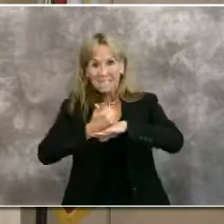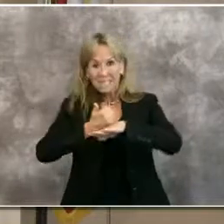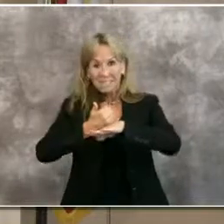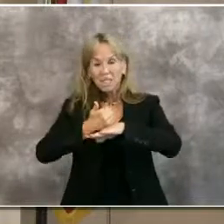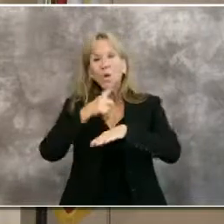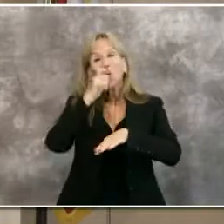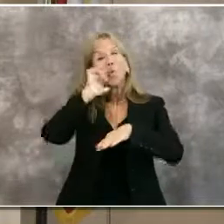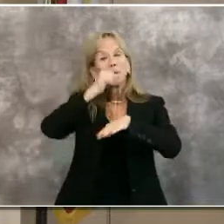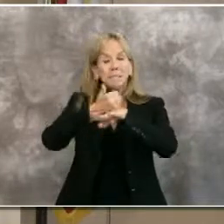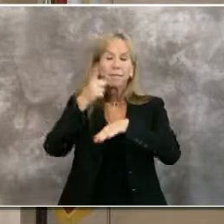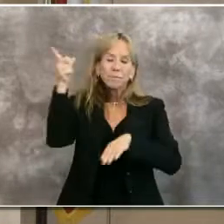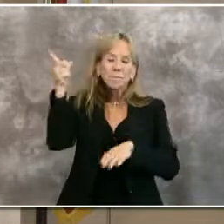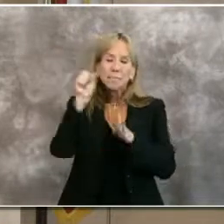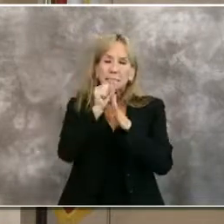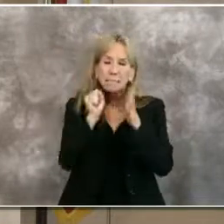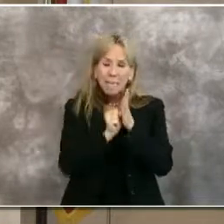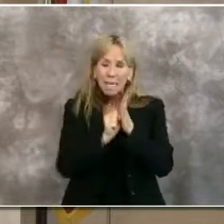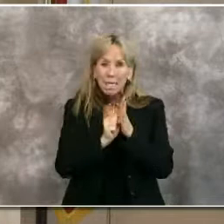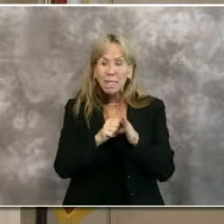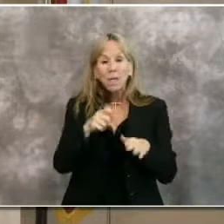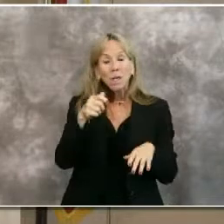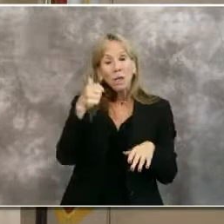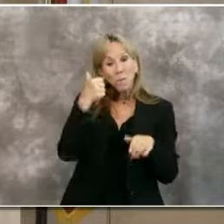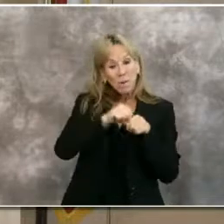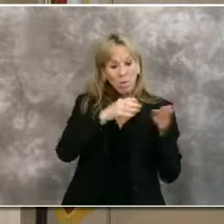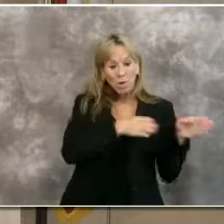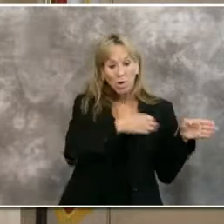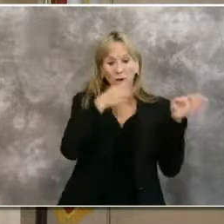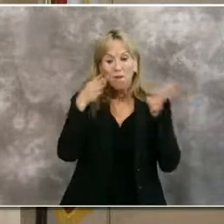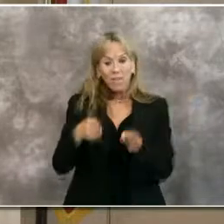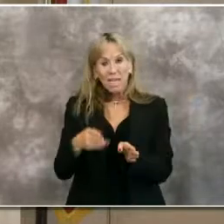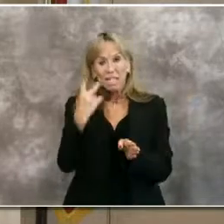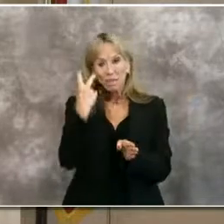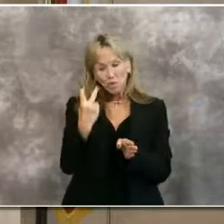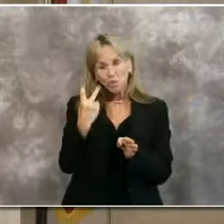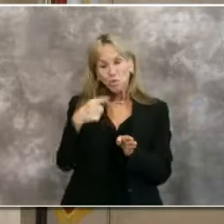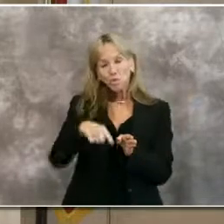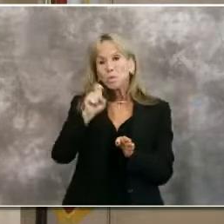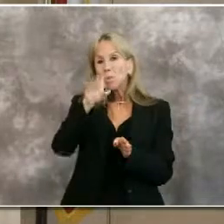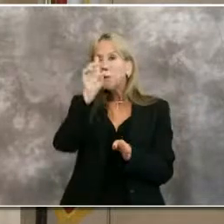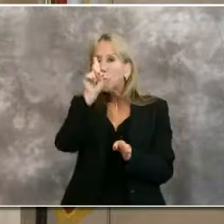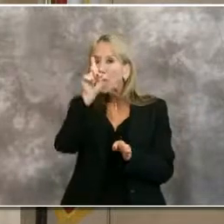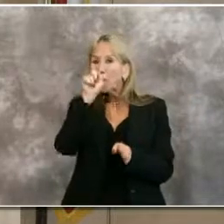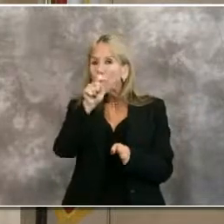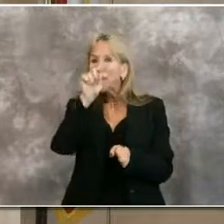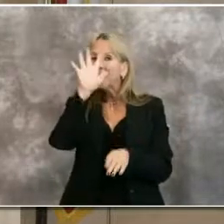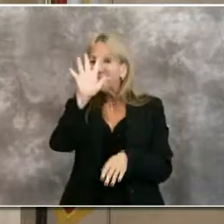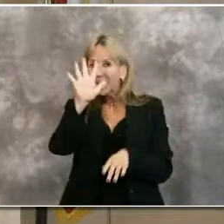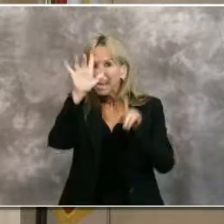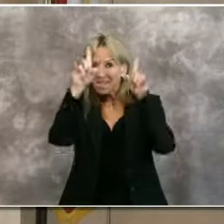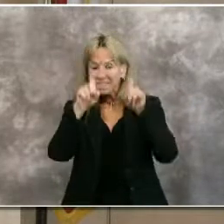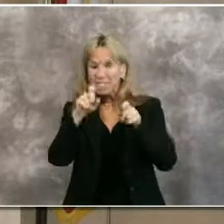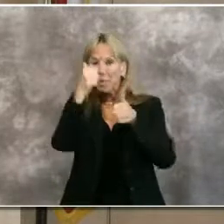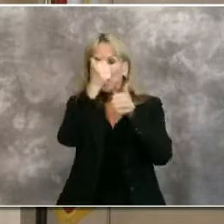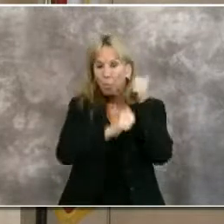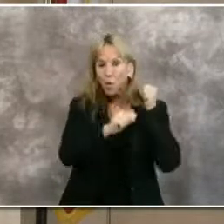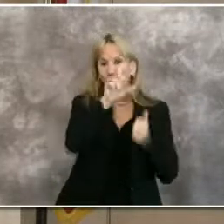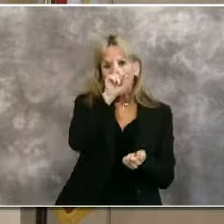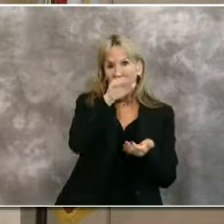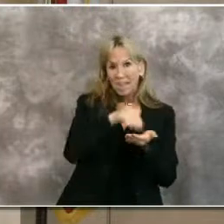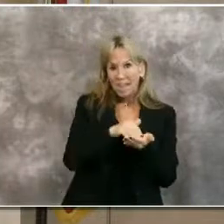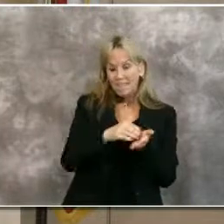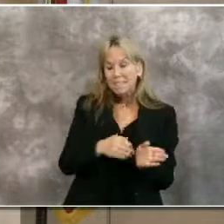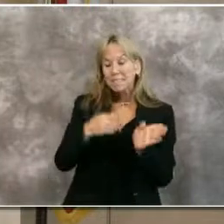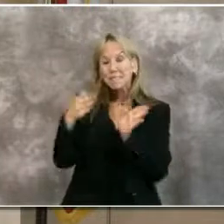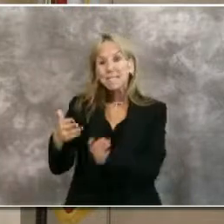state. Again, in stage two, 1.5 tests per 1,000, and in stage three, 2 tests per